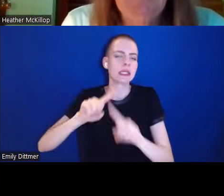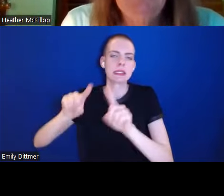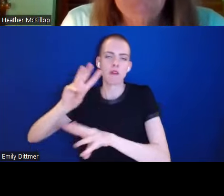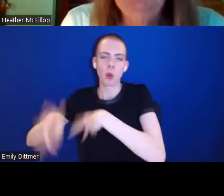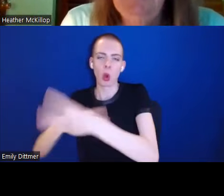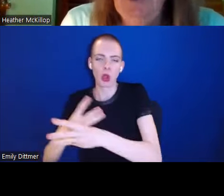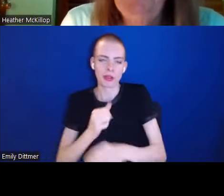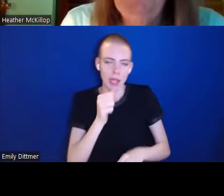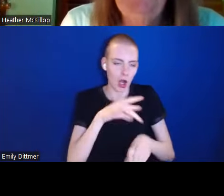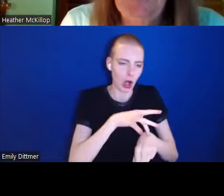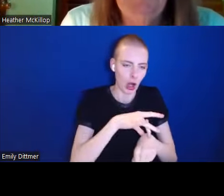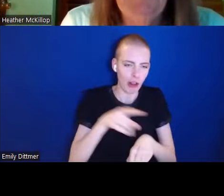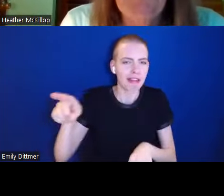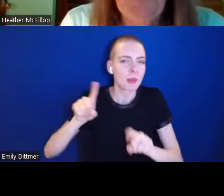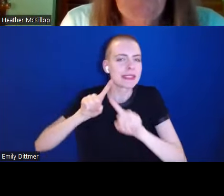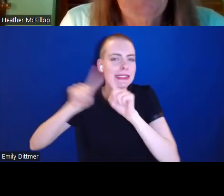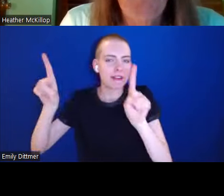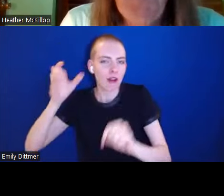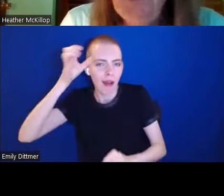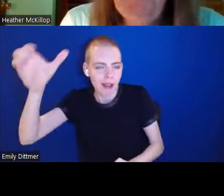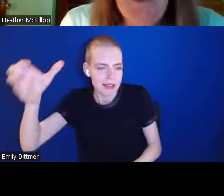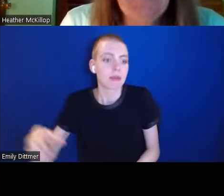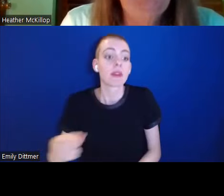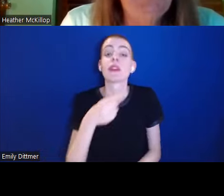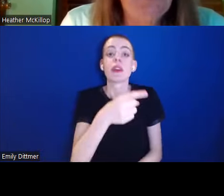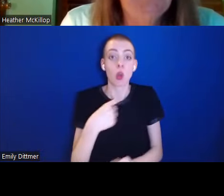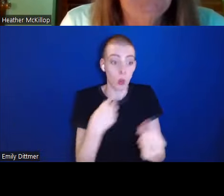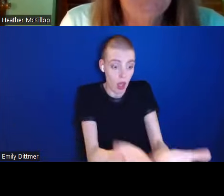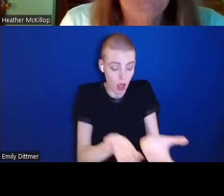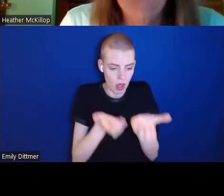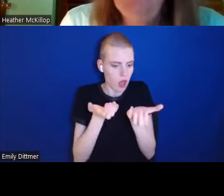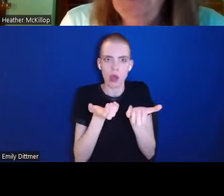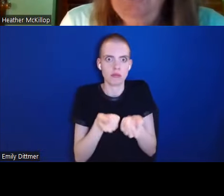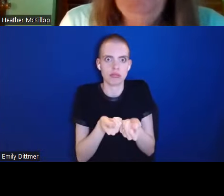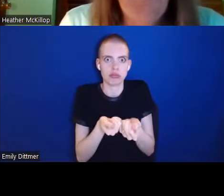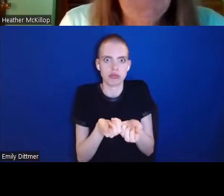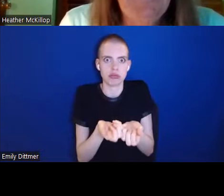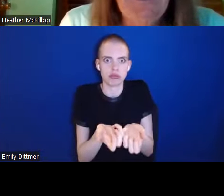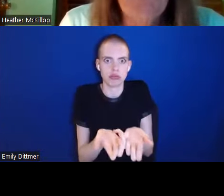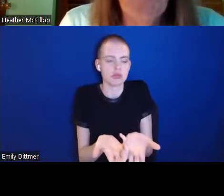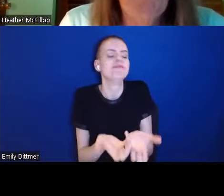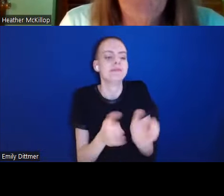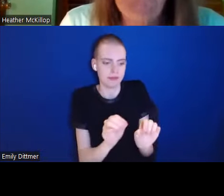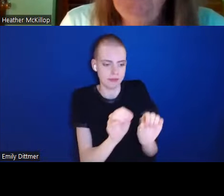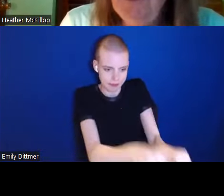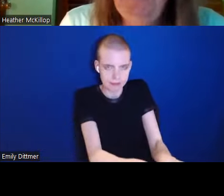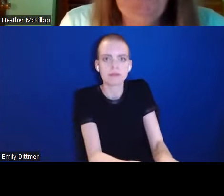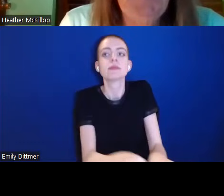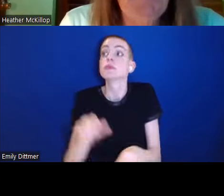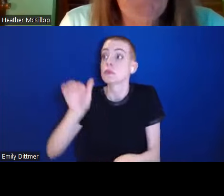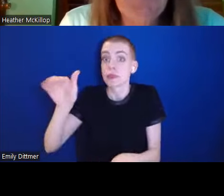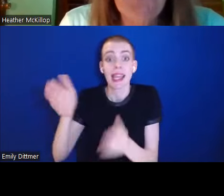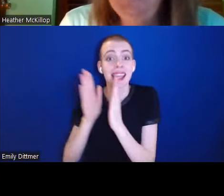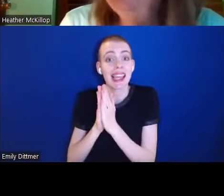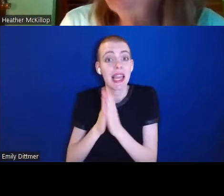in the open sea. So we put it back until I knew we could get an export permit to conserve